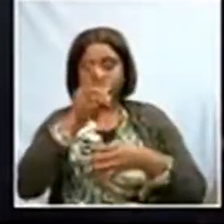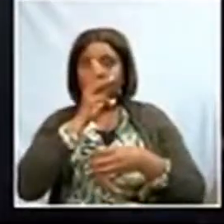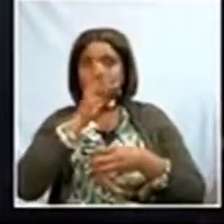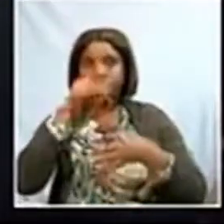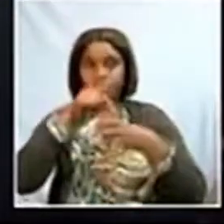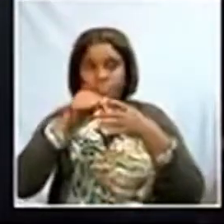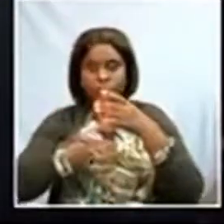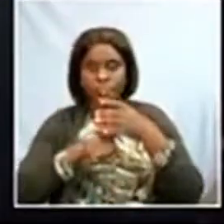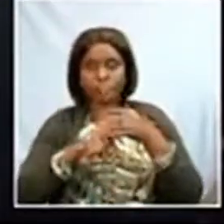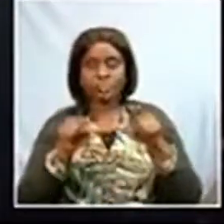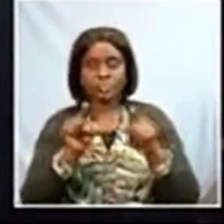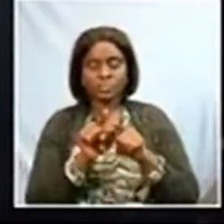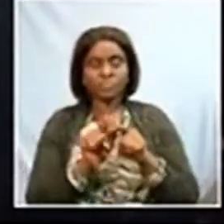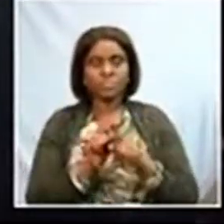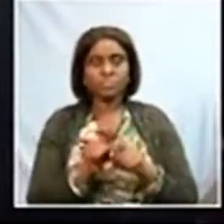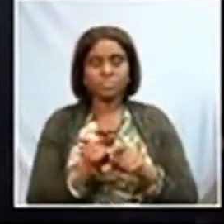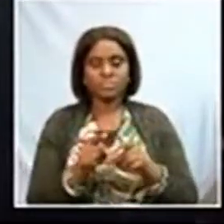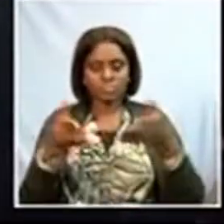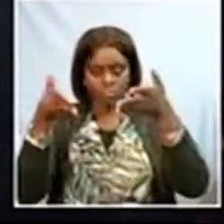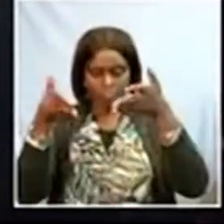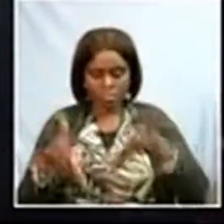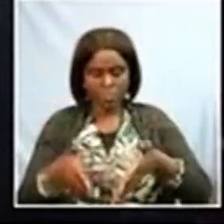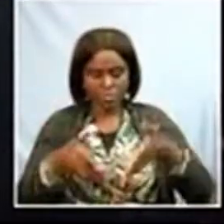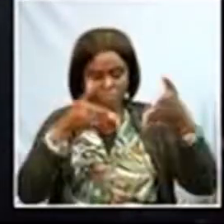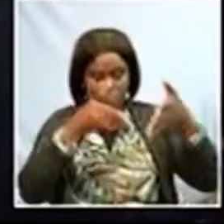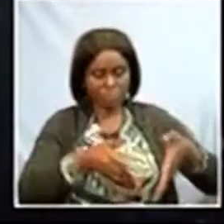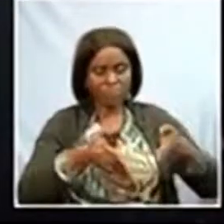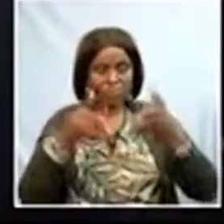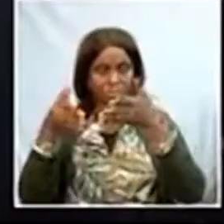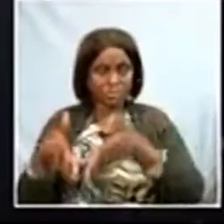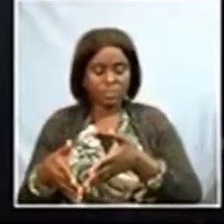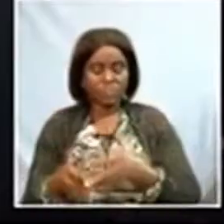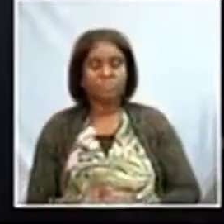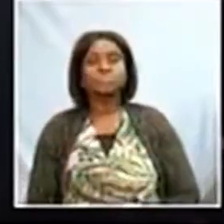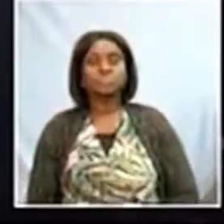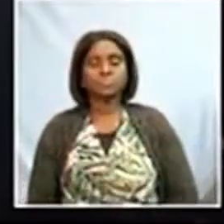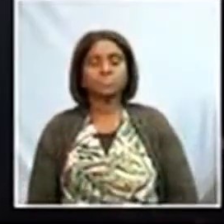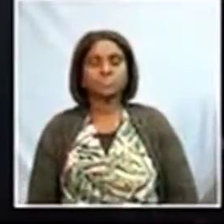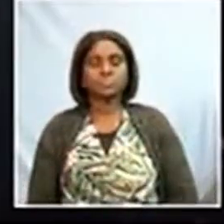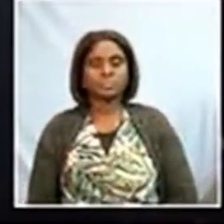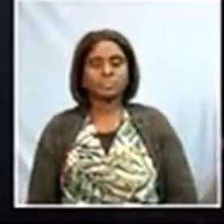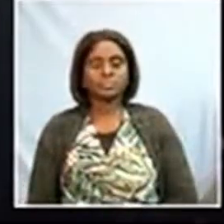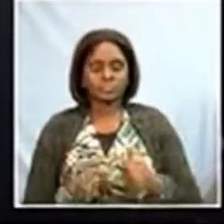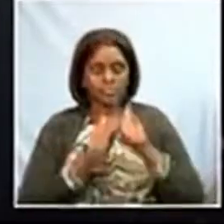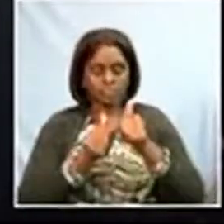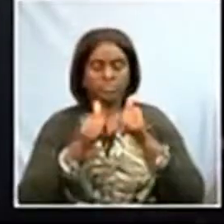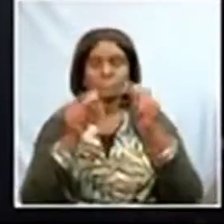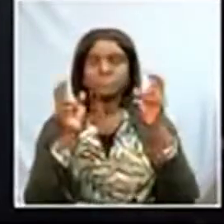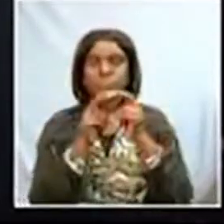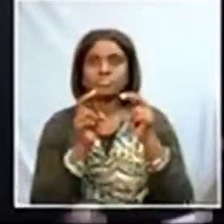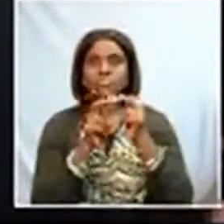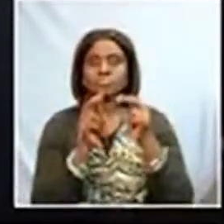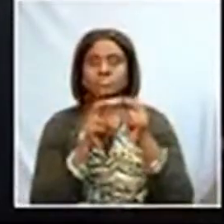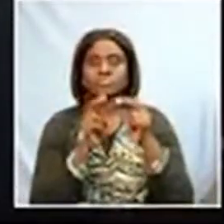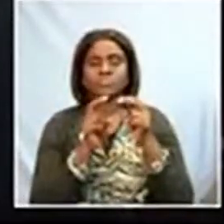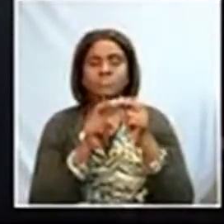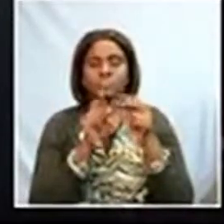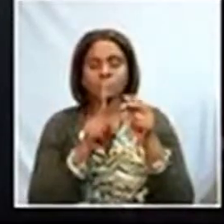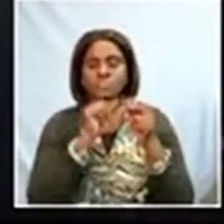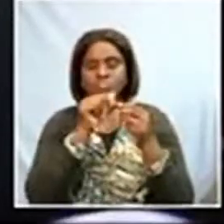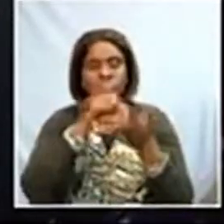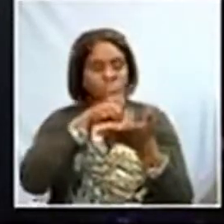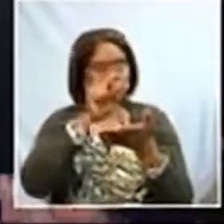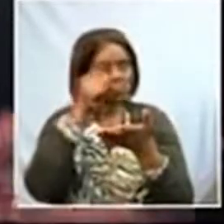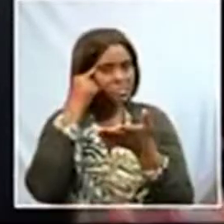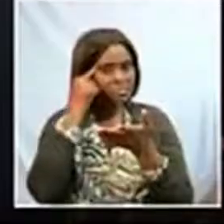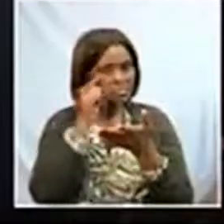He even cased those boreholes. But according to the contract, you don't pay